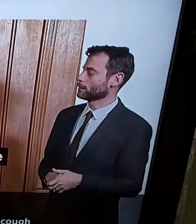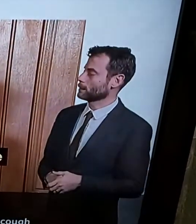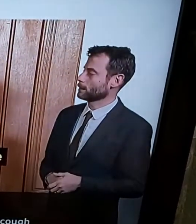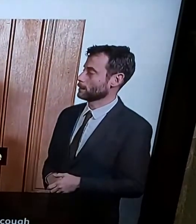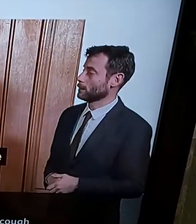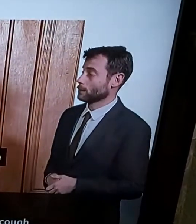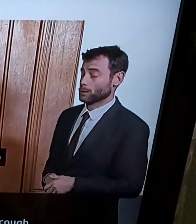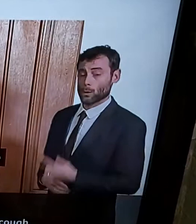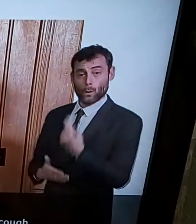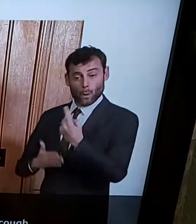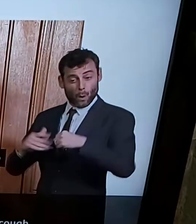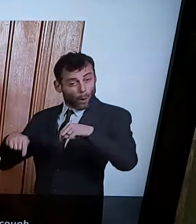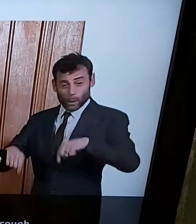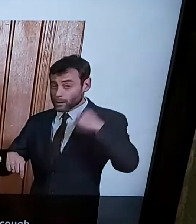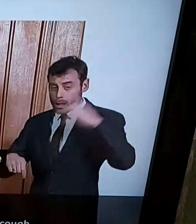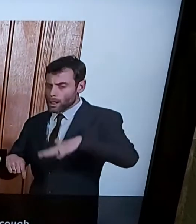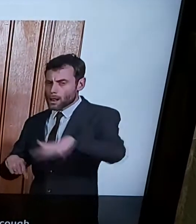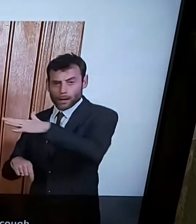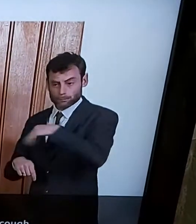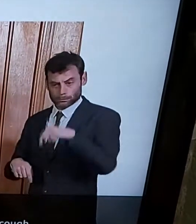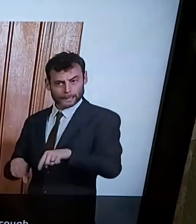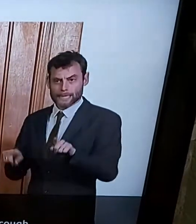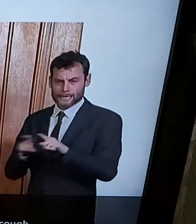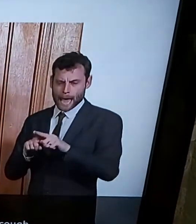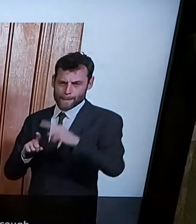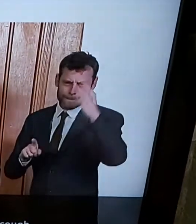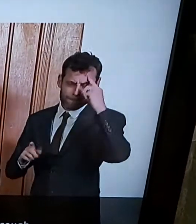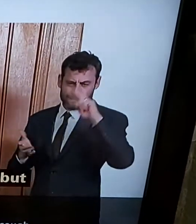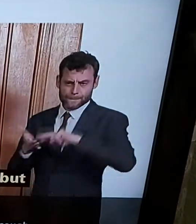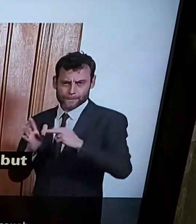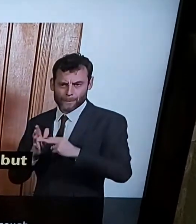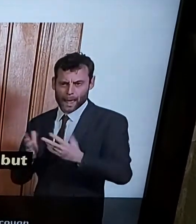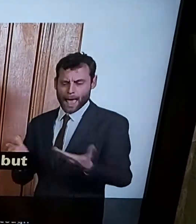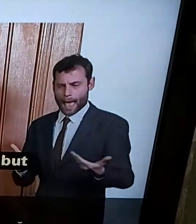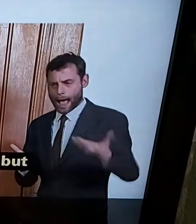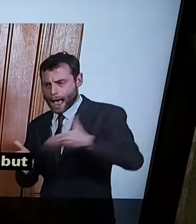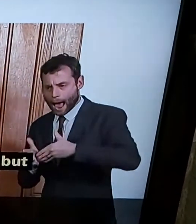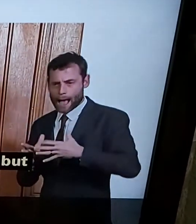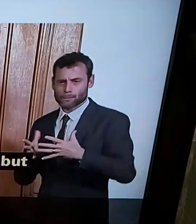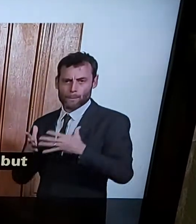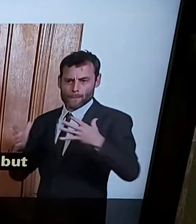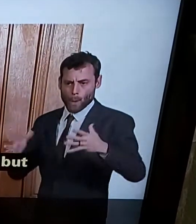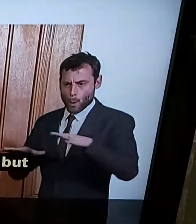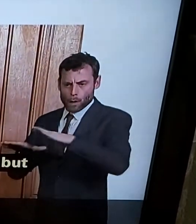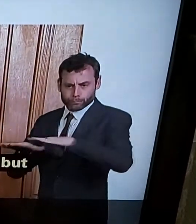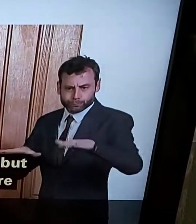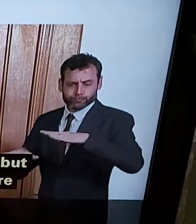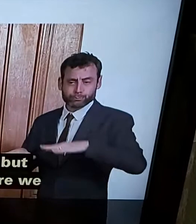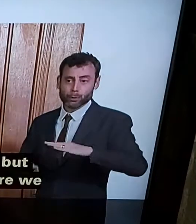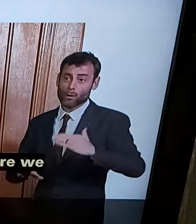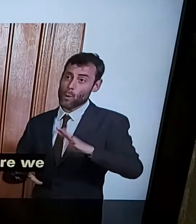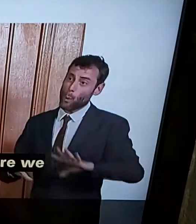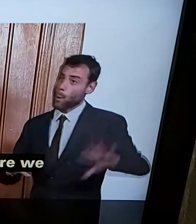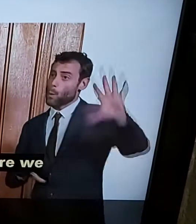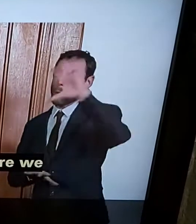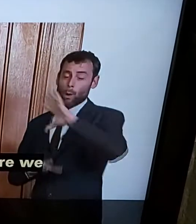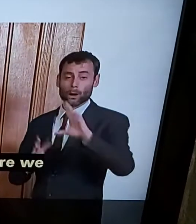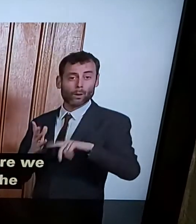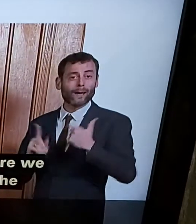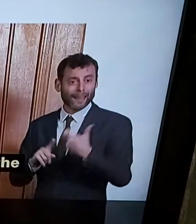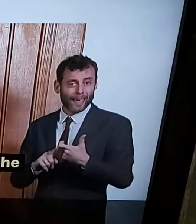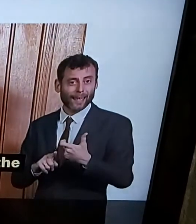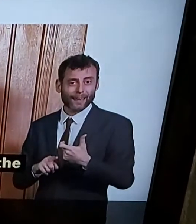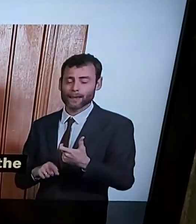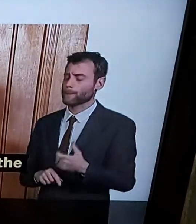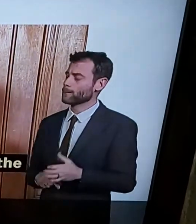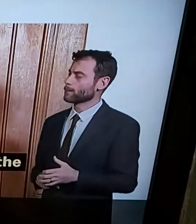just across London, but across the Midlands as well, where we're seeing continued growth in cases. And that's why, as well as